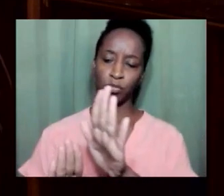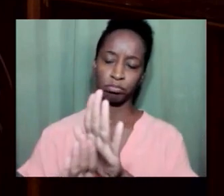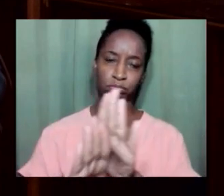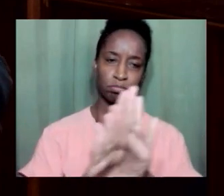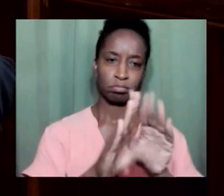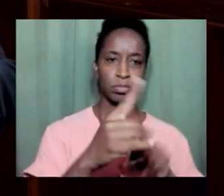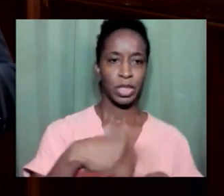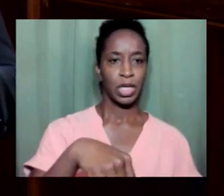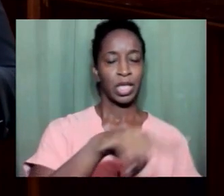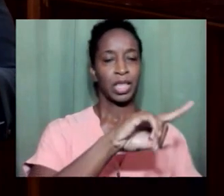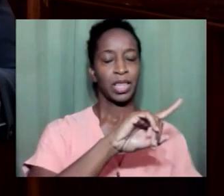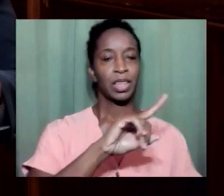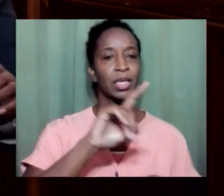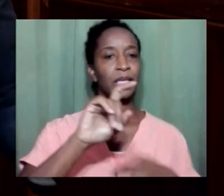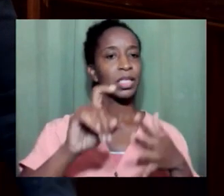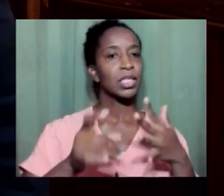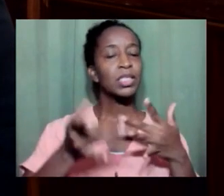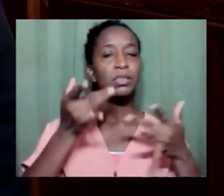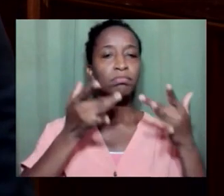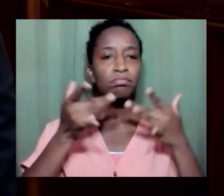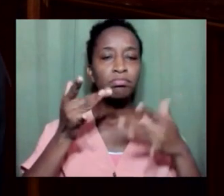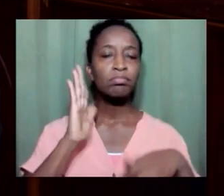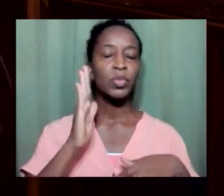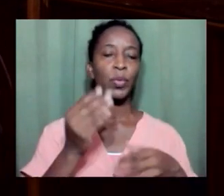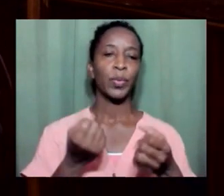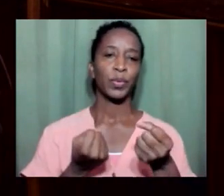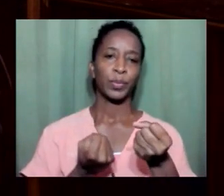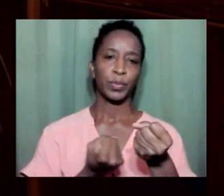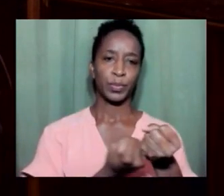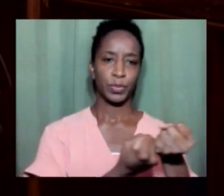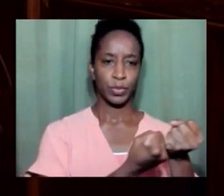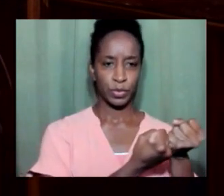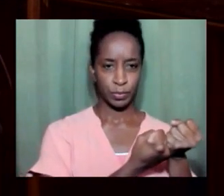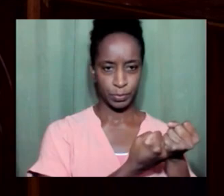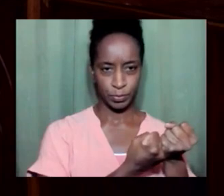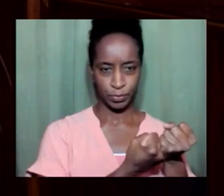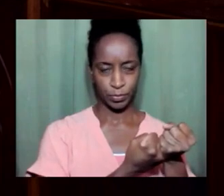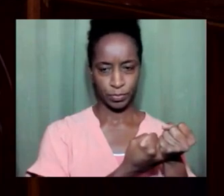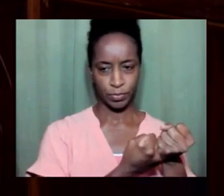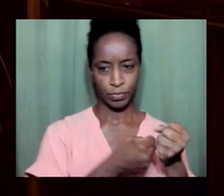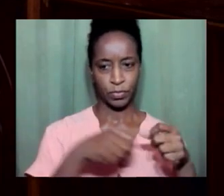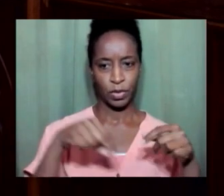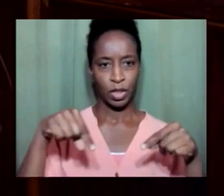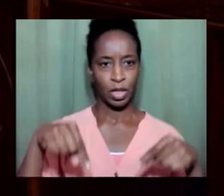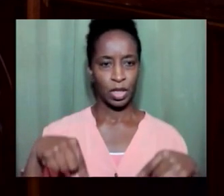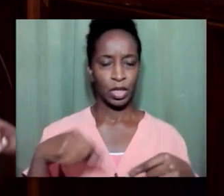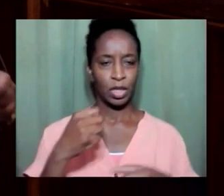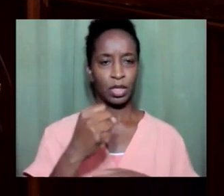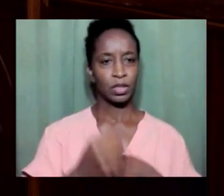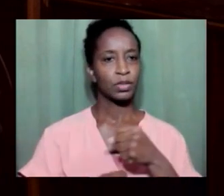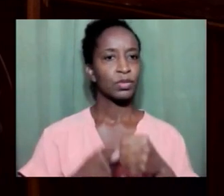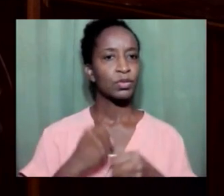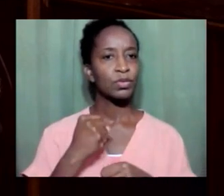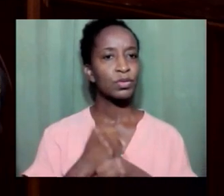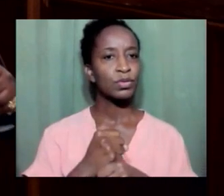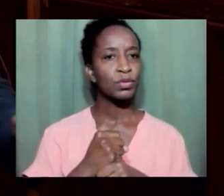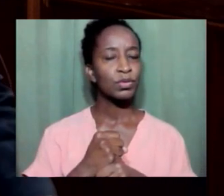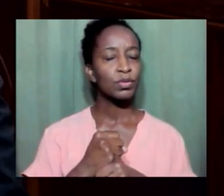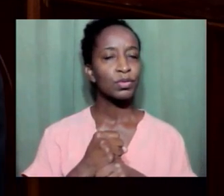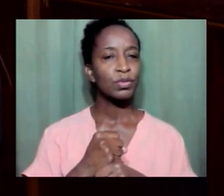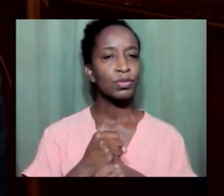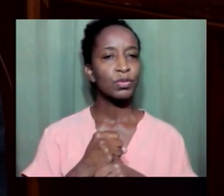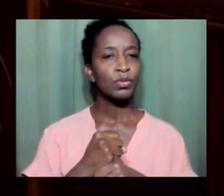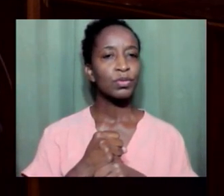This year, 2021, was sent to remind us that if we want to preserve Barbadian pride and Barbadian